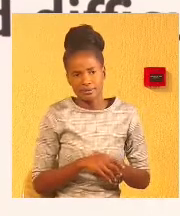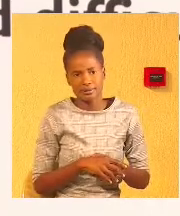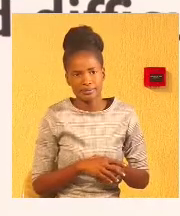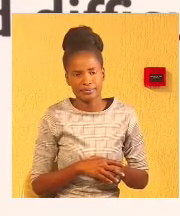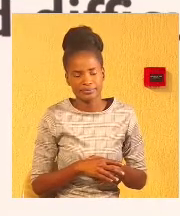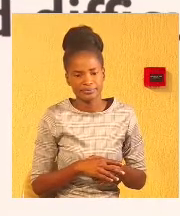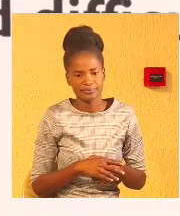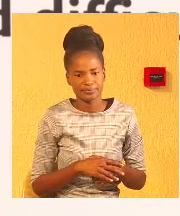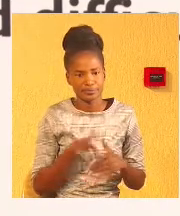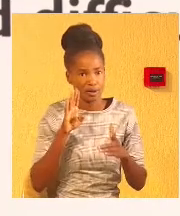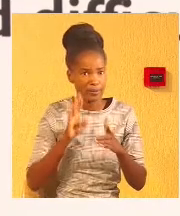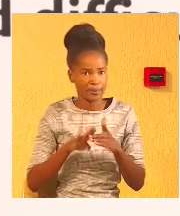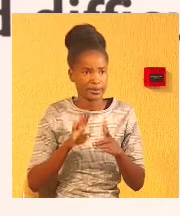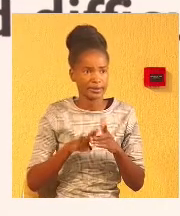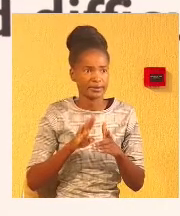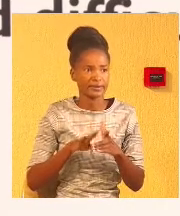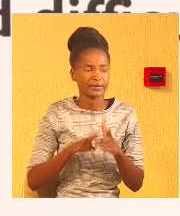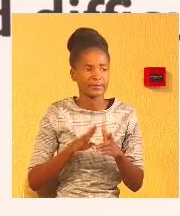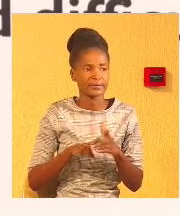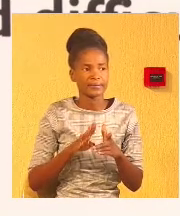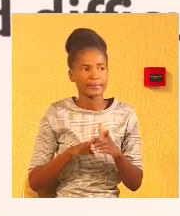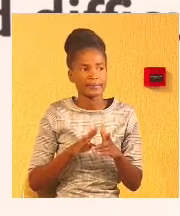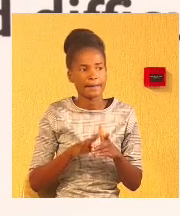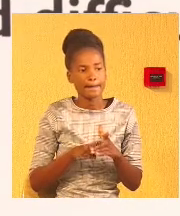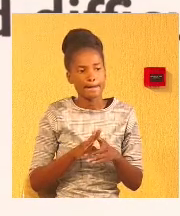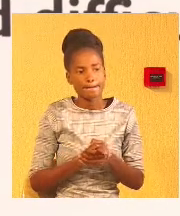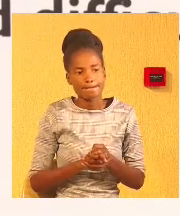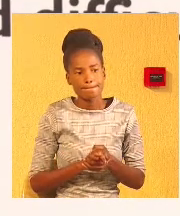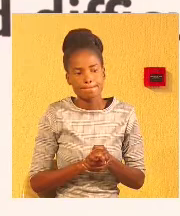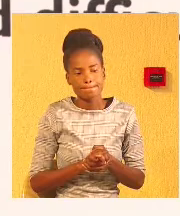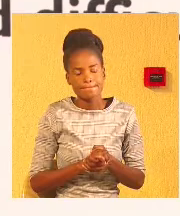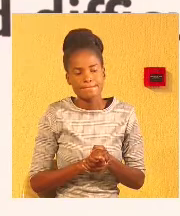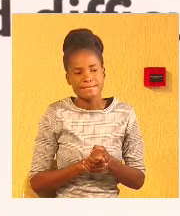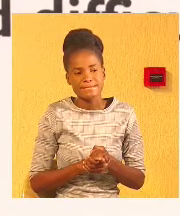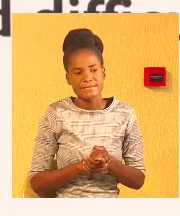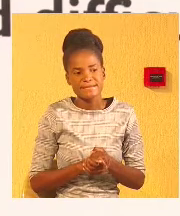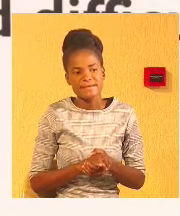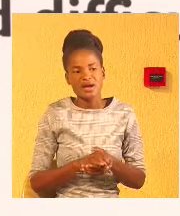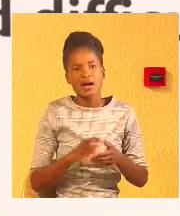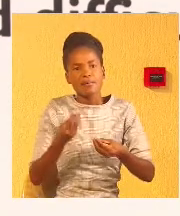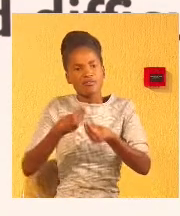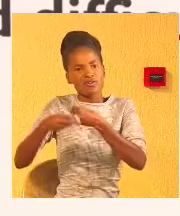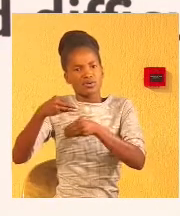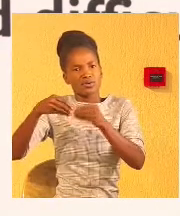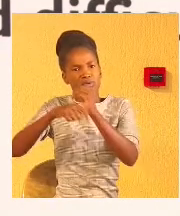was on impact of COVID on GDP.